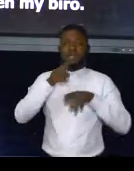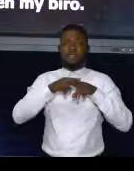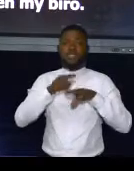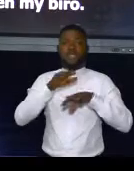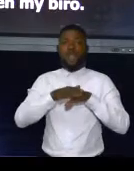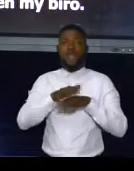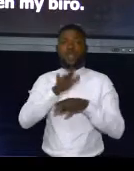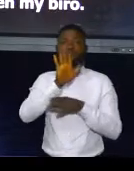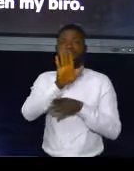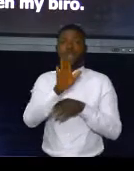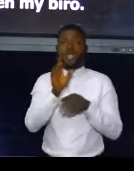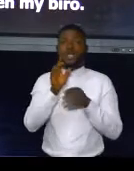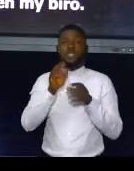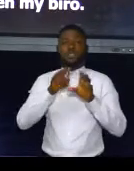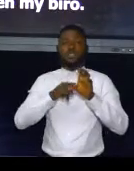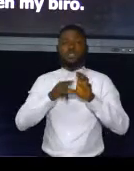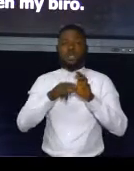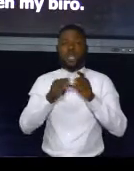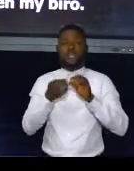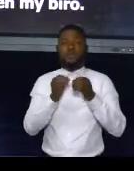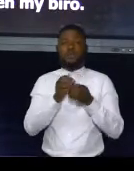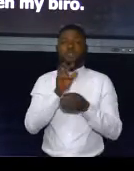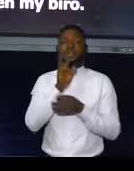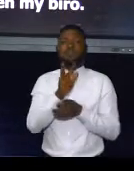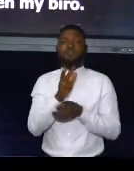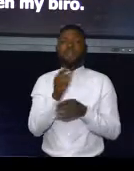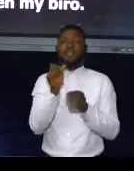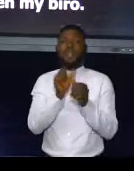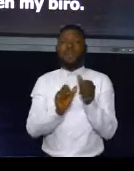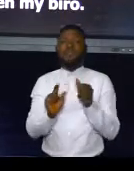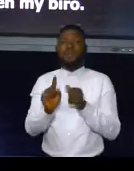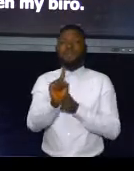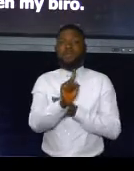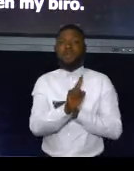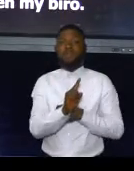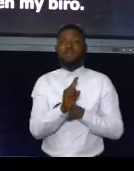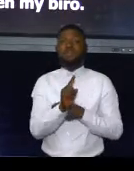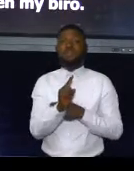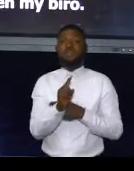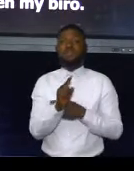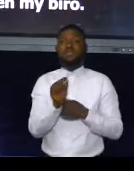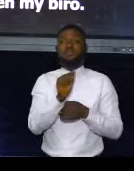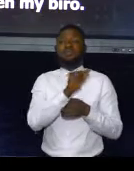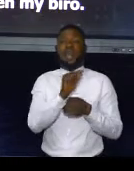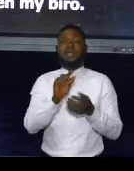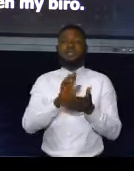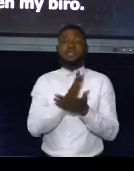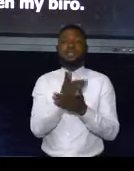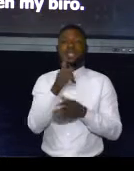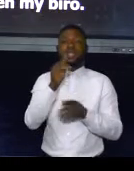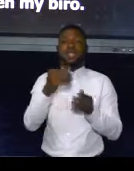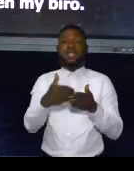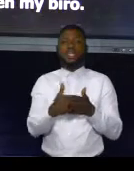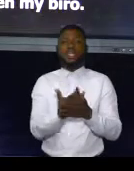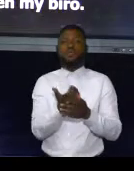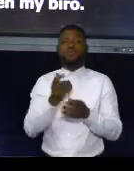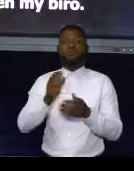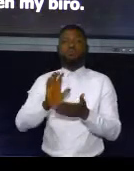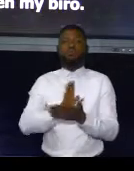dash I sitting on your chair. 3, everybody dash singing the new